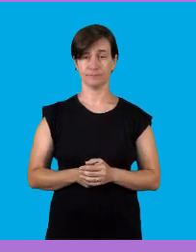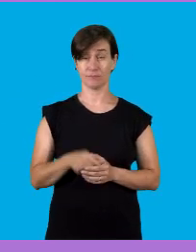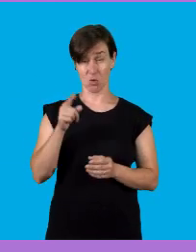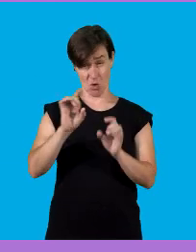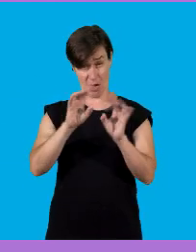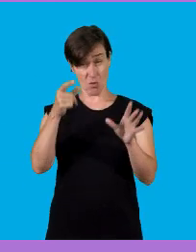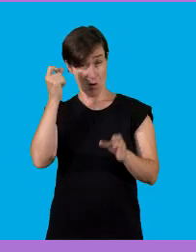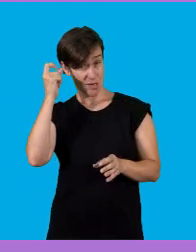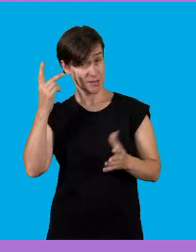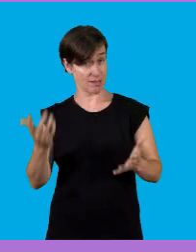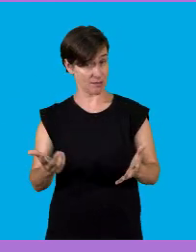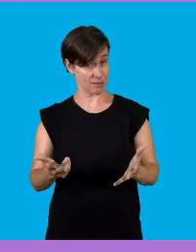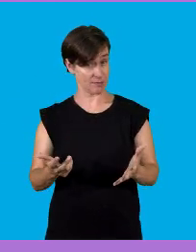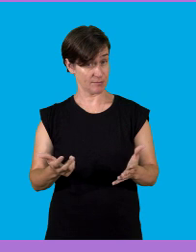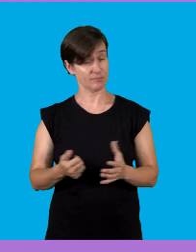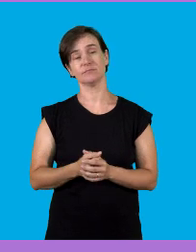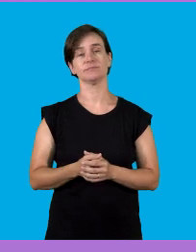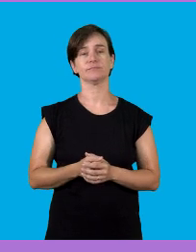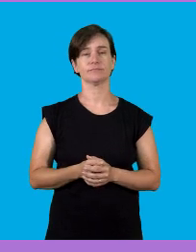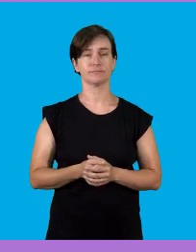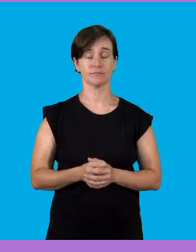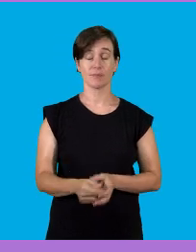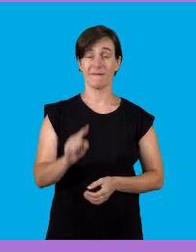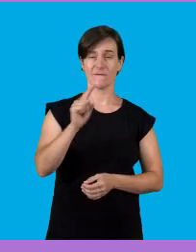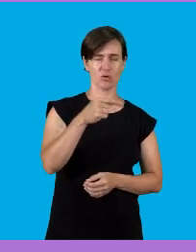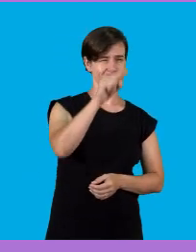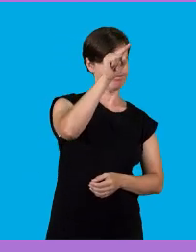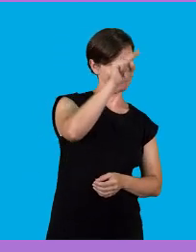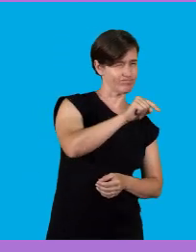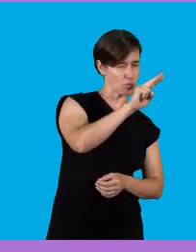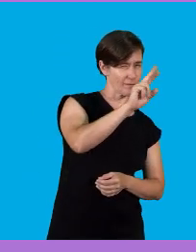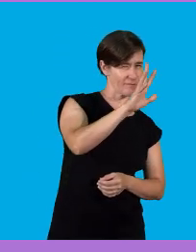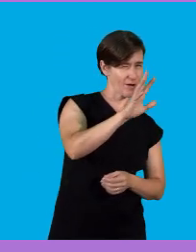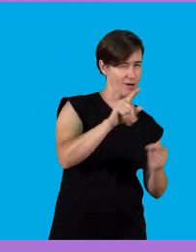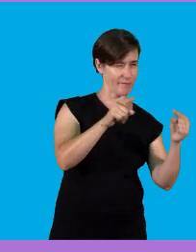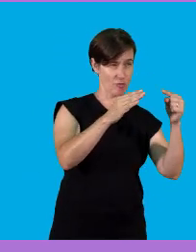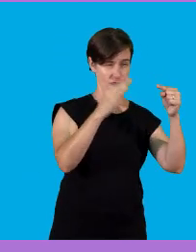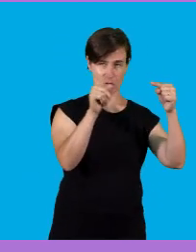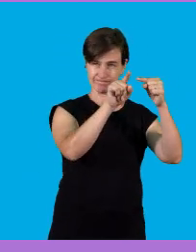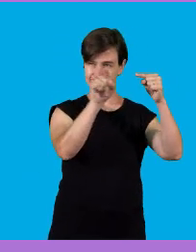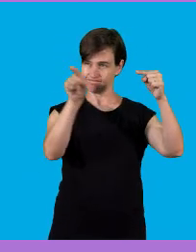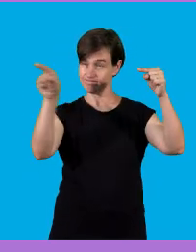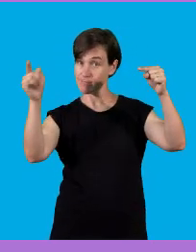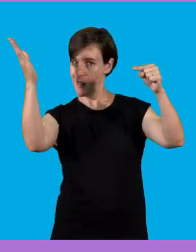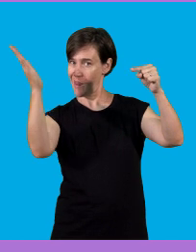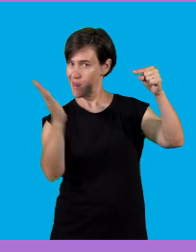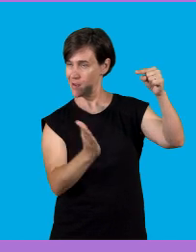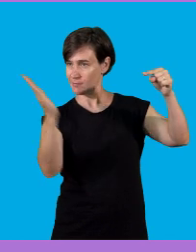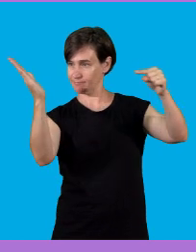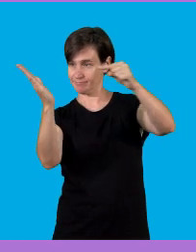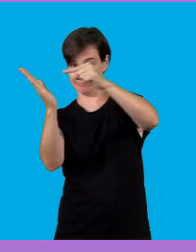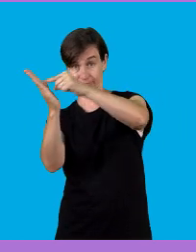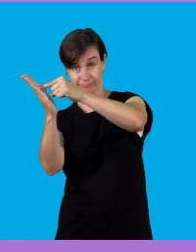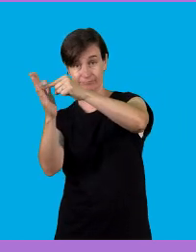kilometers. Guys, is that clear to all of you? All right, can you see? So I found first 25 miles. I moved to my right where I've met